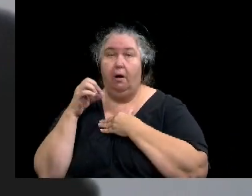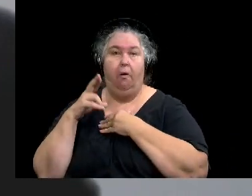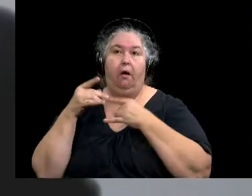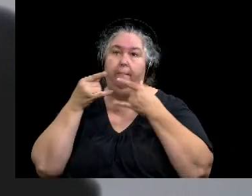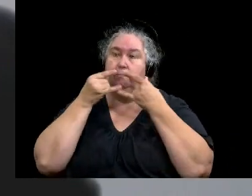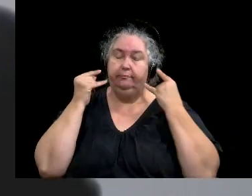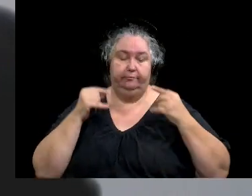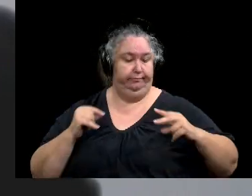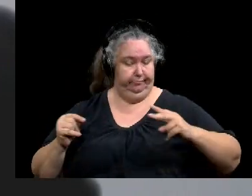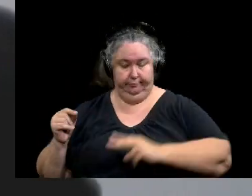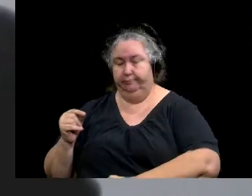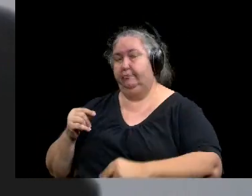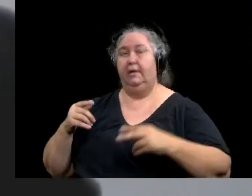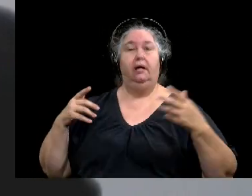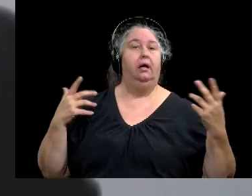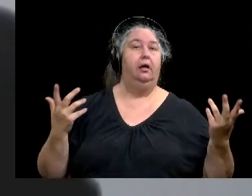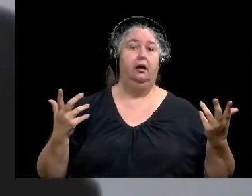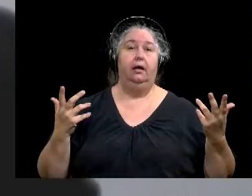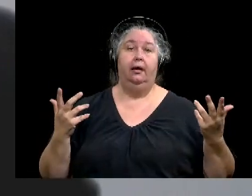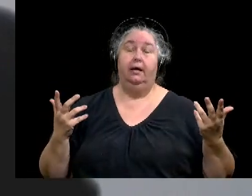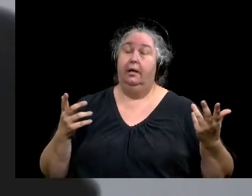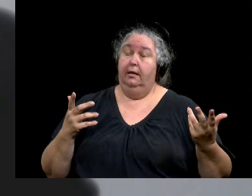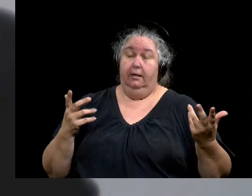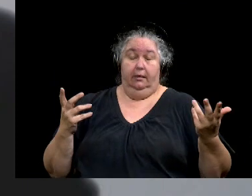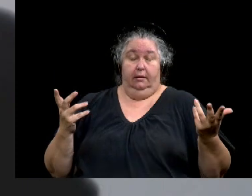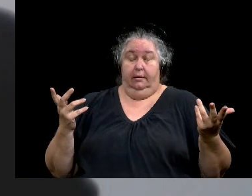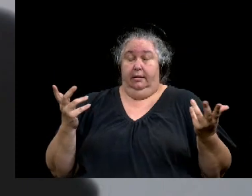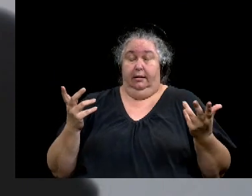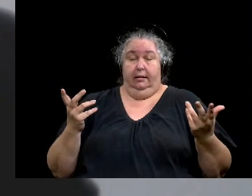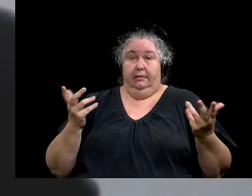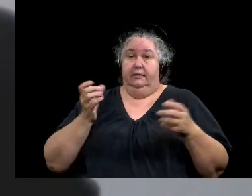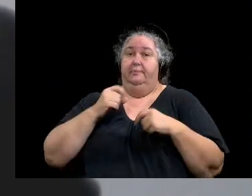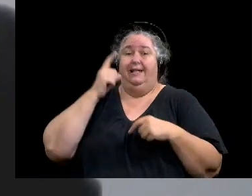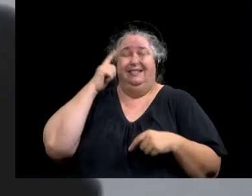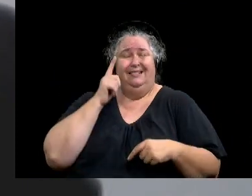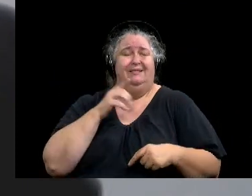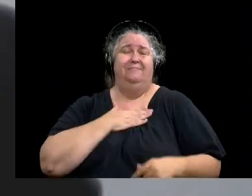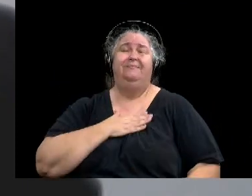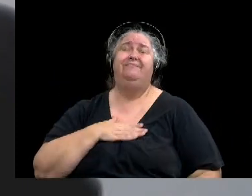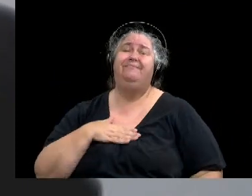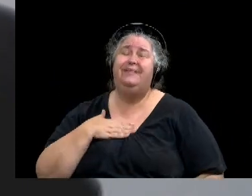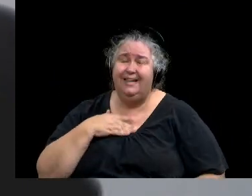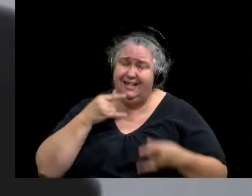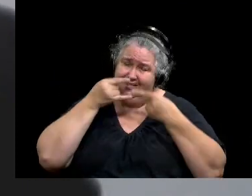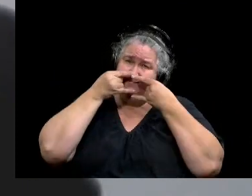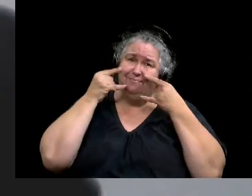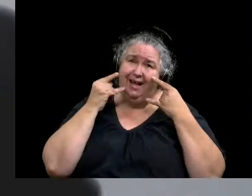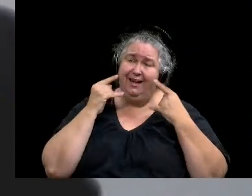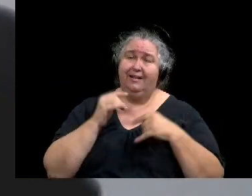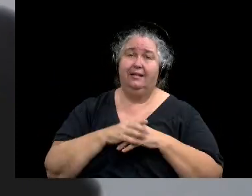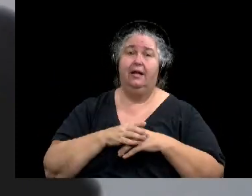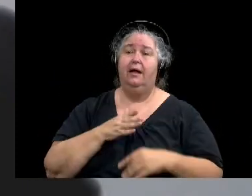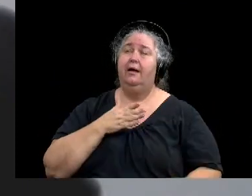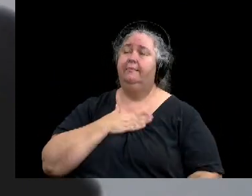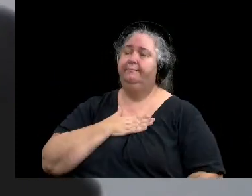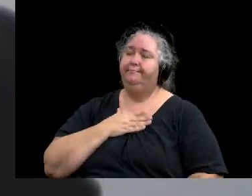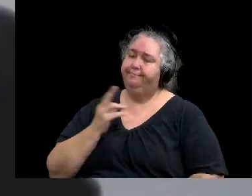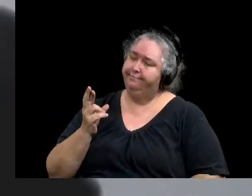seatbelt. It's smart. It just makes sense. Please do it. A very dear friend of